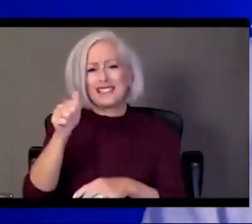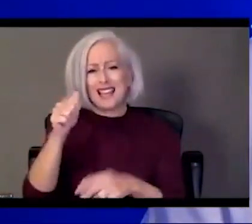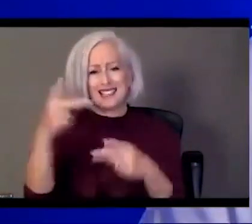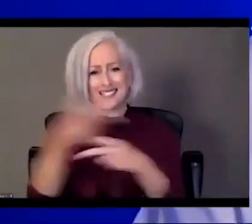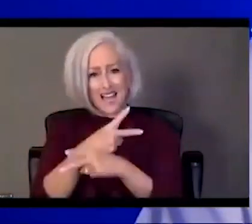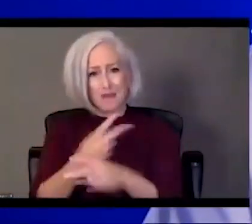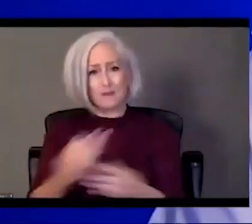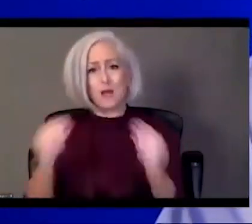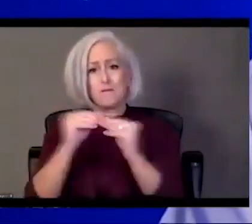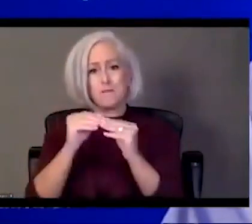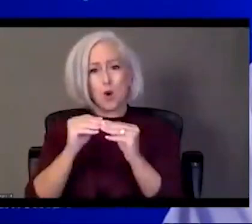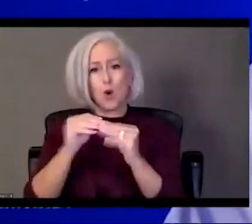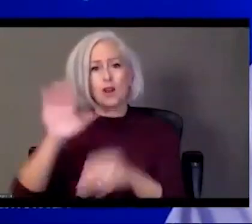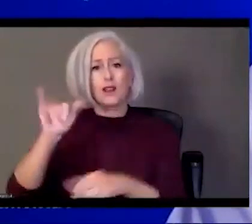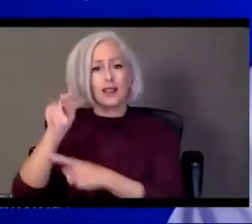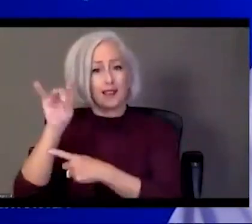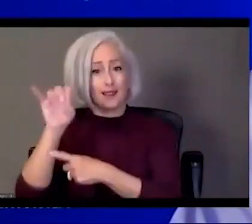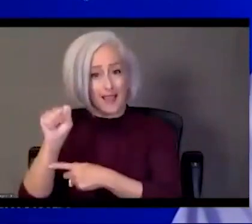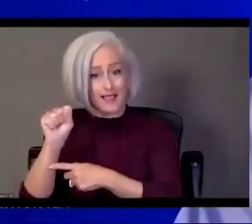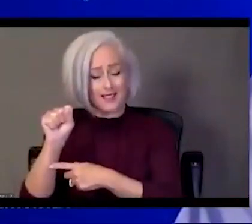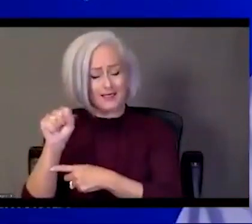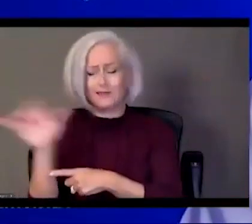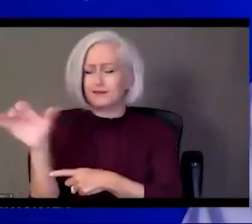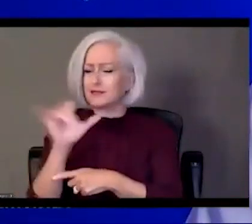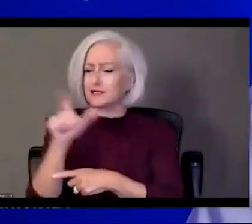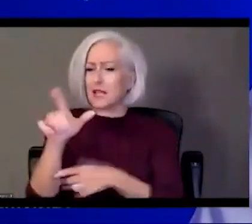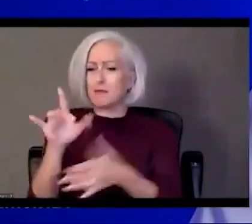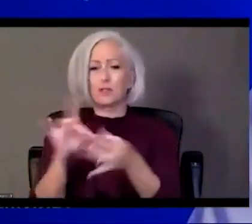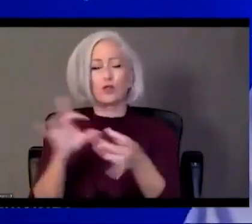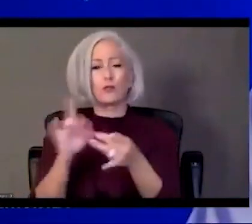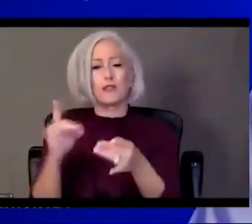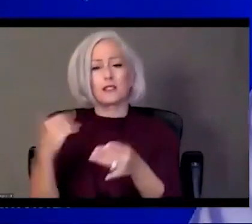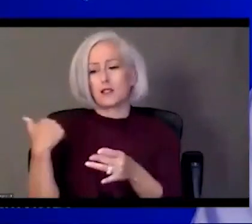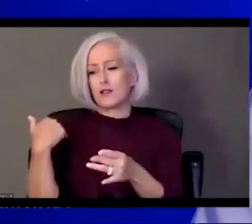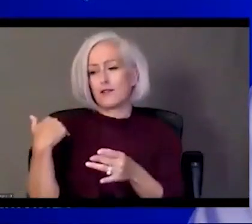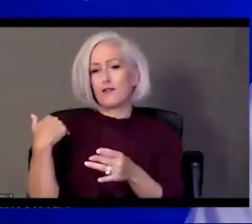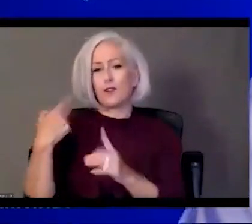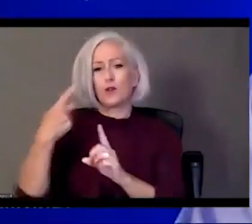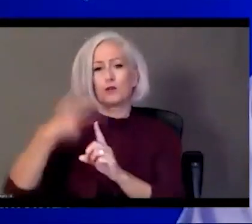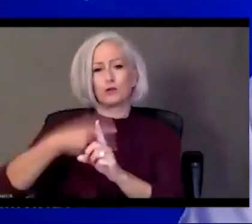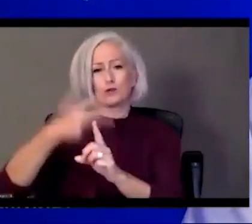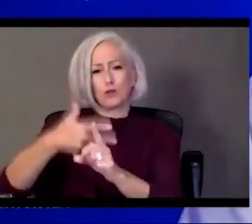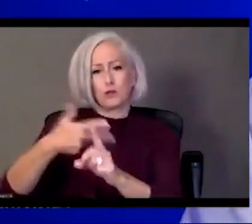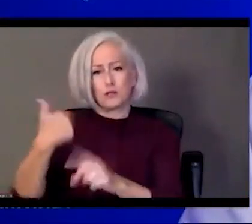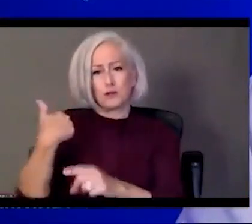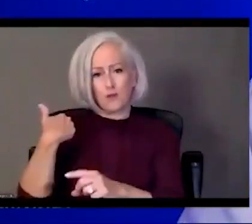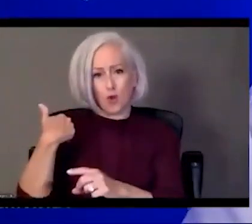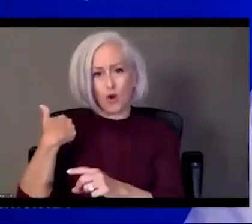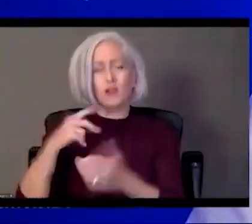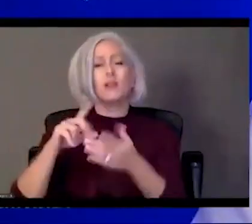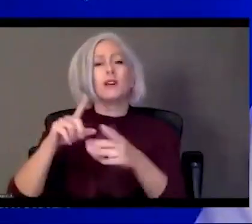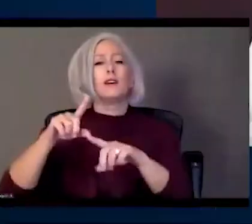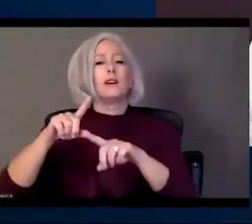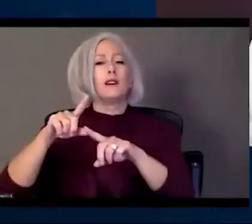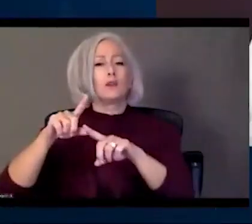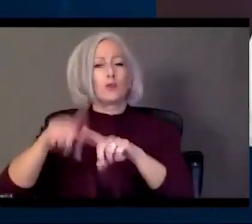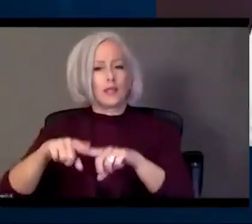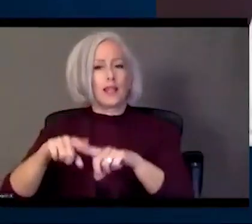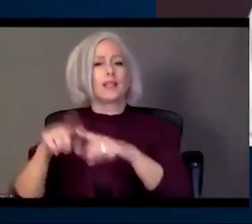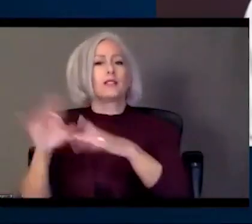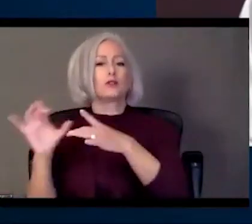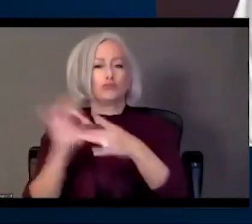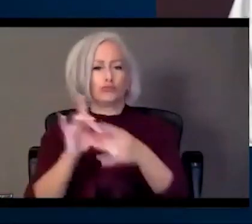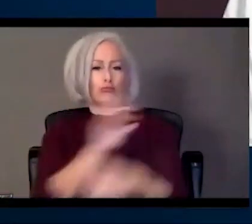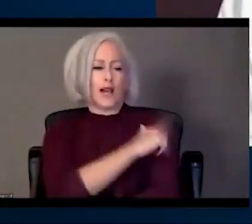like you had said, you know, starting a couple months ago, the real bellwether is going to be hospitalizations, and we are seeing hospitalizations creep up. And we're